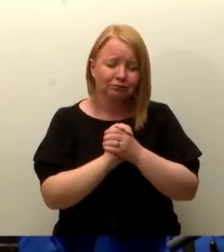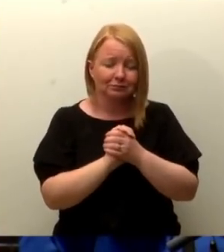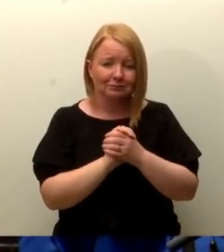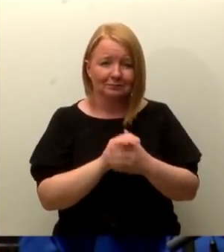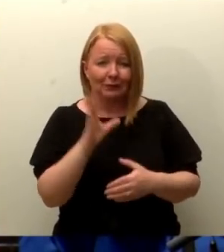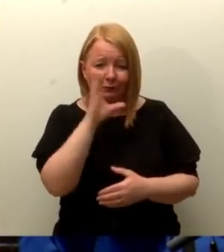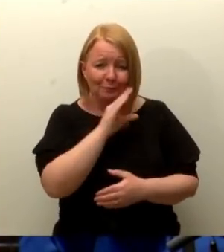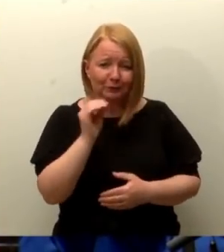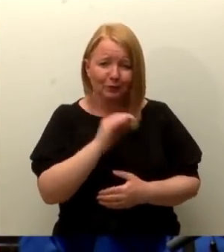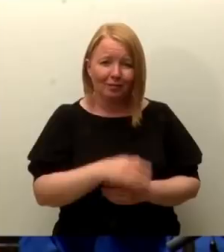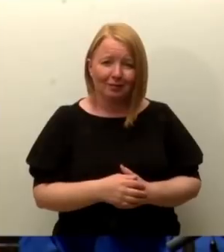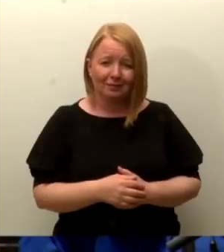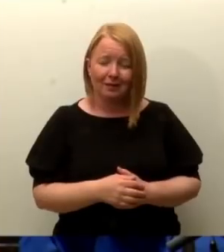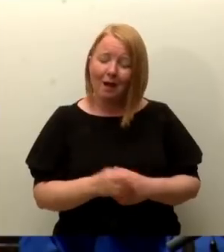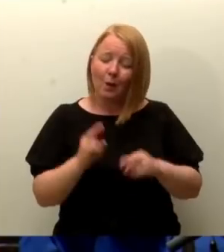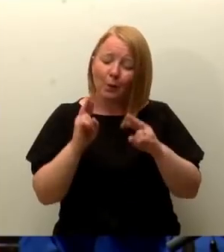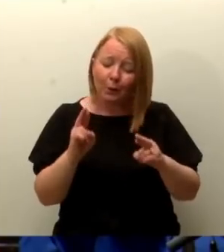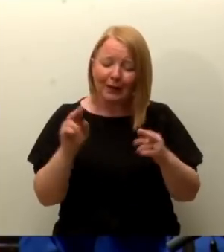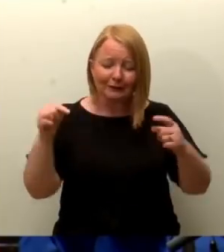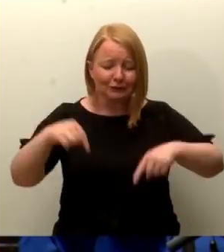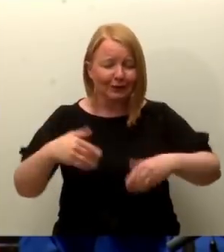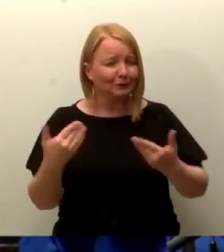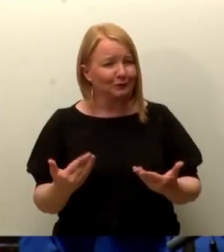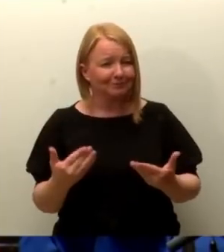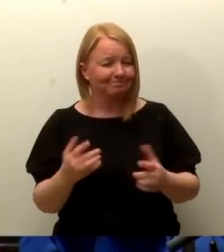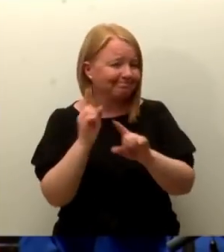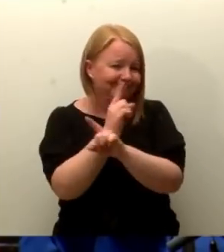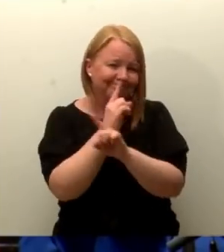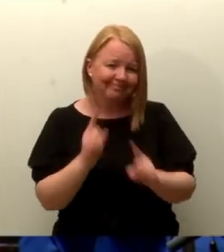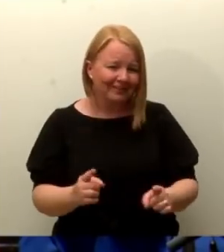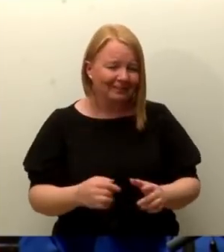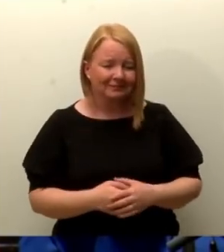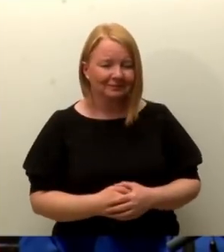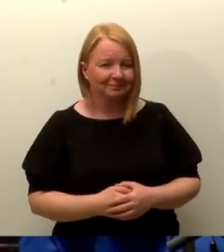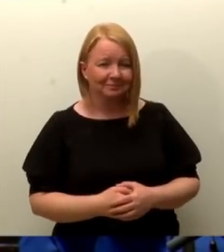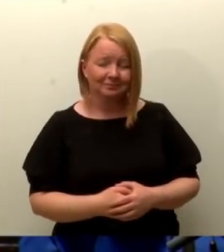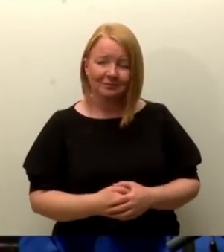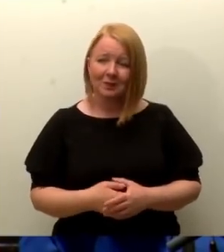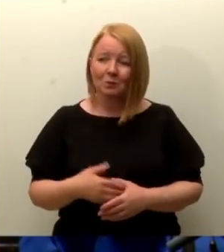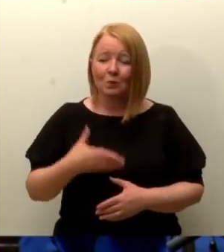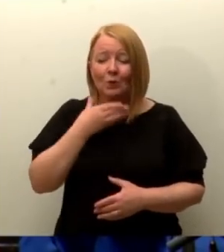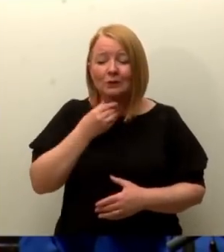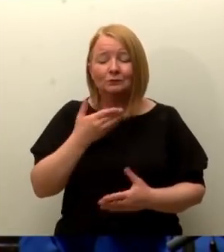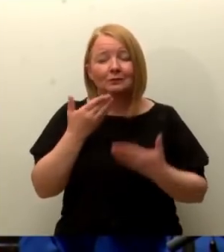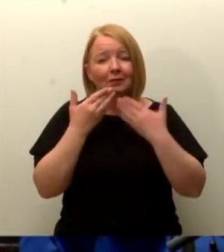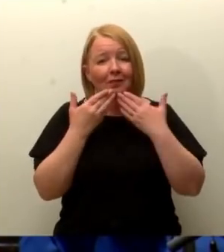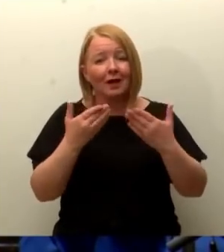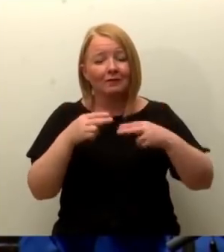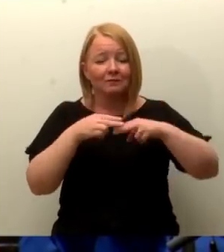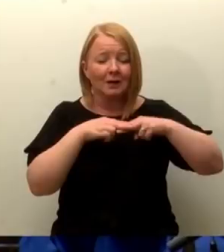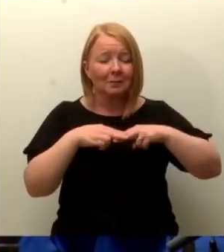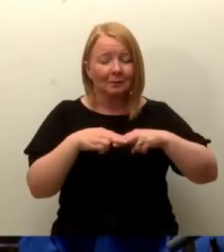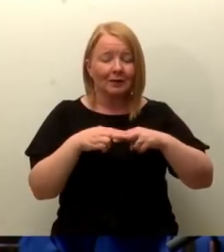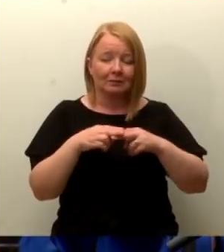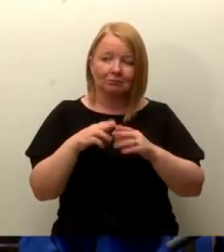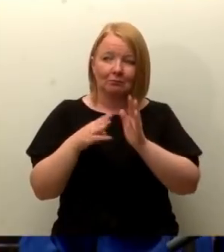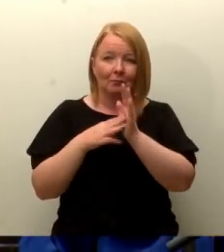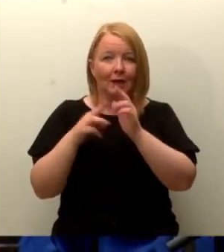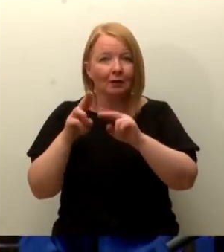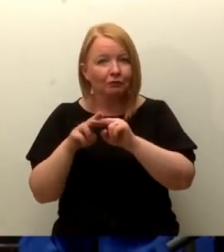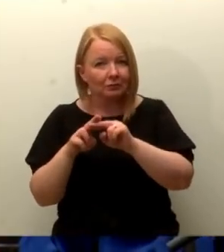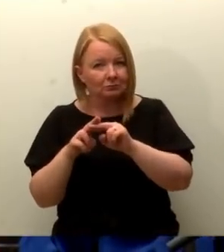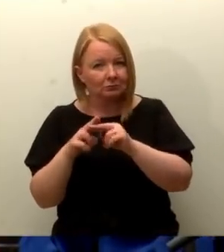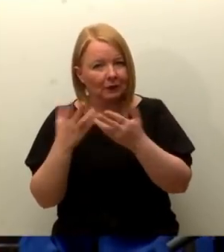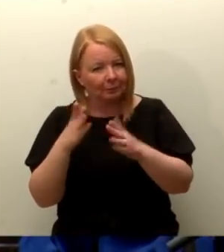I really wish they were here also today, but they could not be here. I wish to thank my family, my parents, you heard about